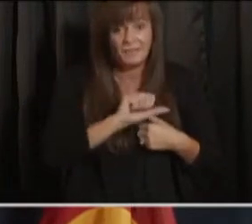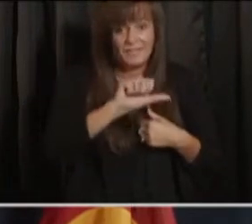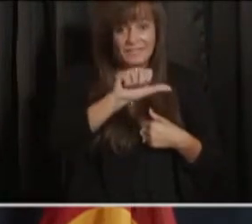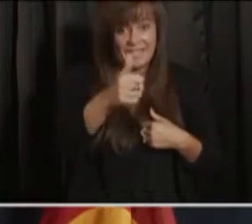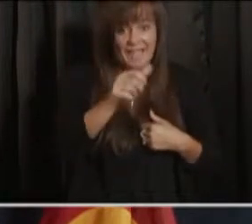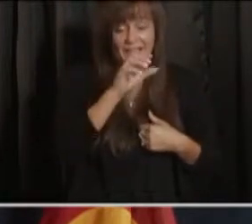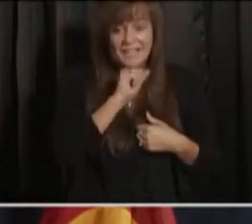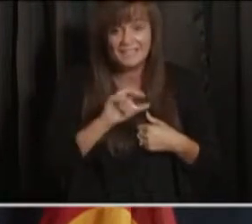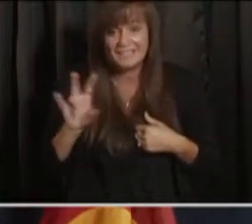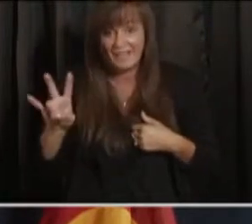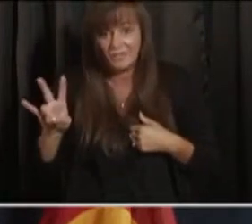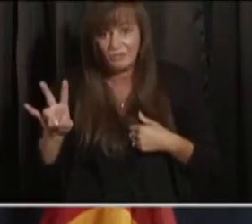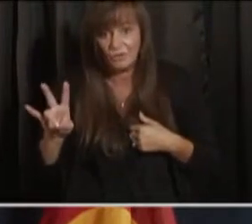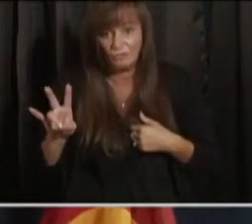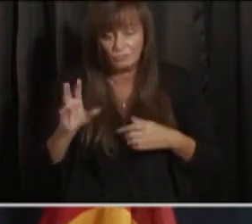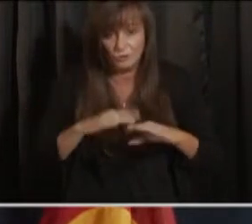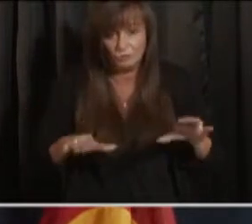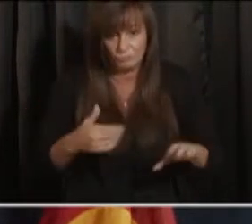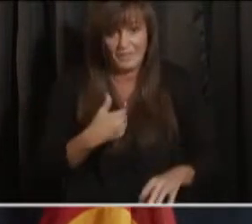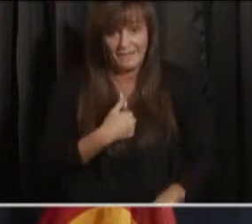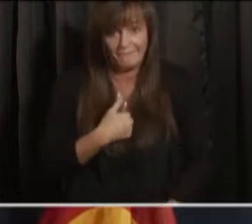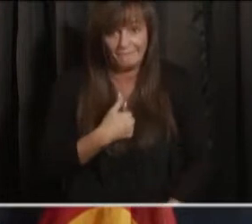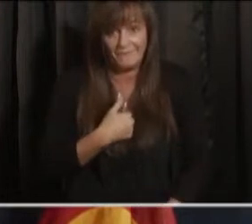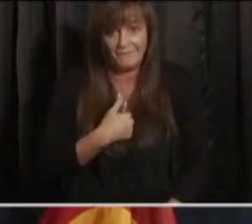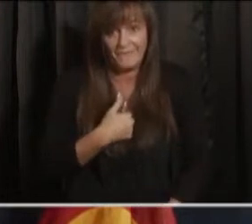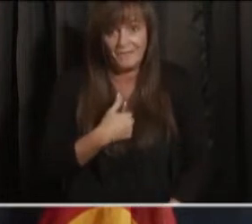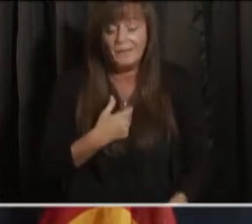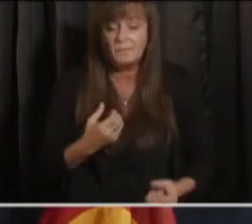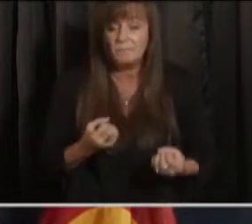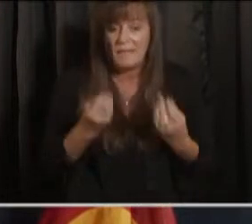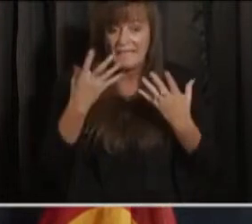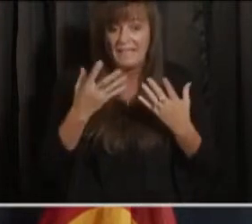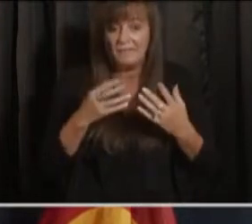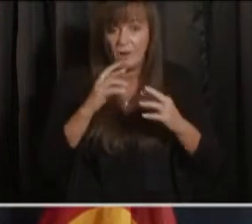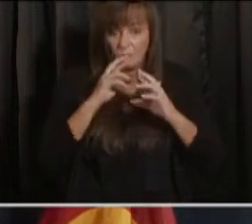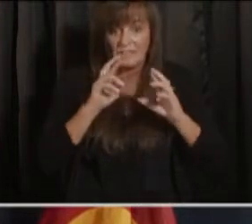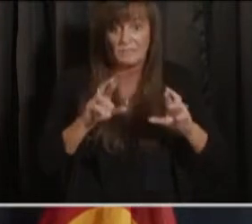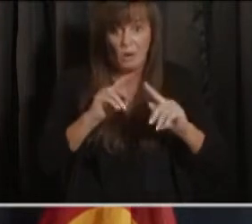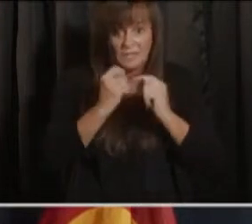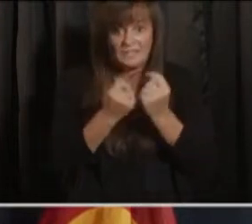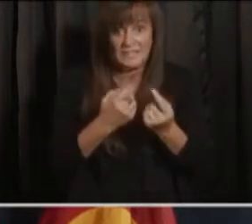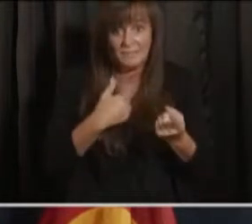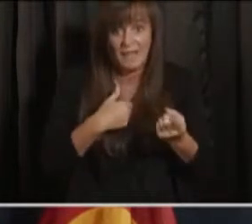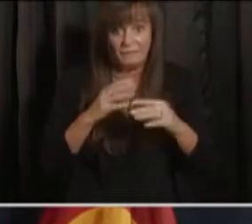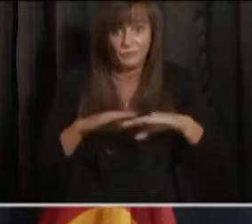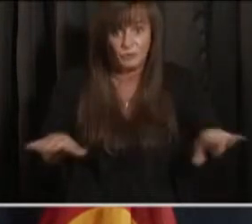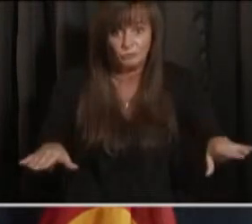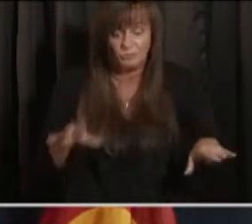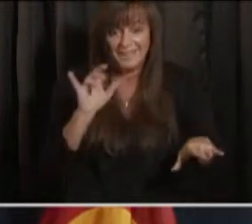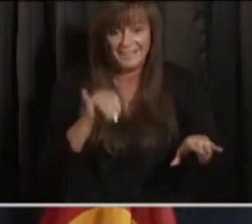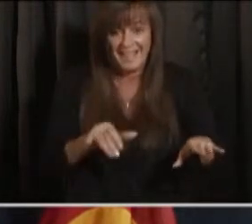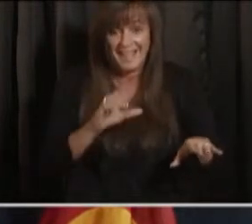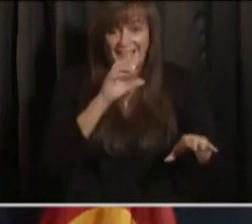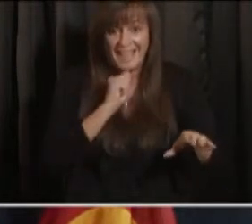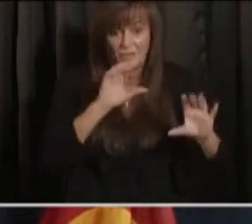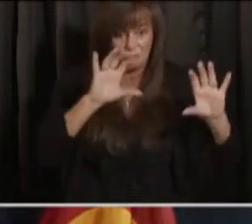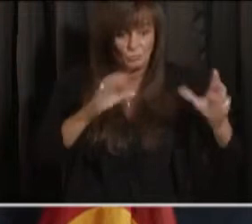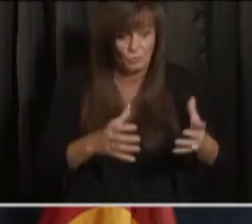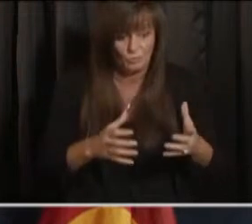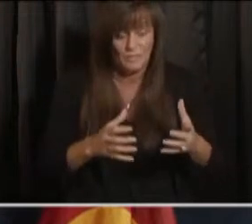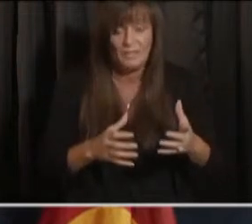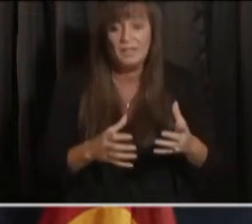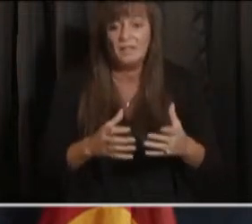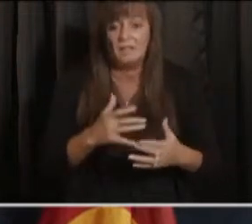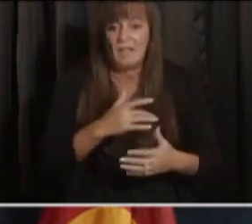7-year-old. Many members of our health response team have kids in that age group, and the closer you are to seeing the devastating impact of COVID on